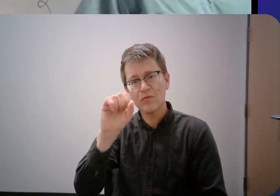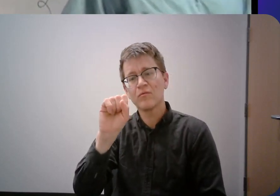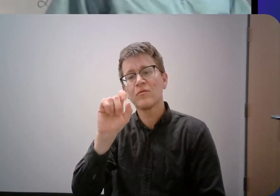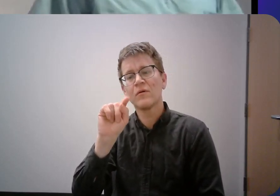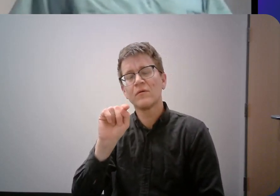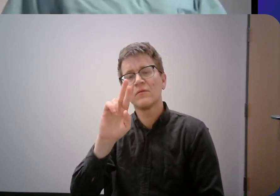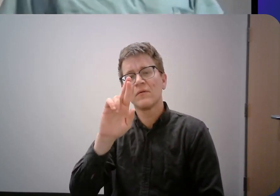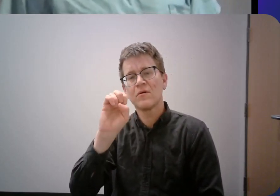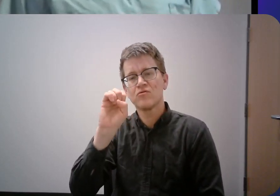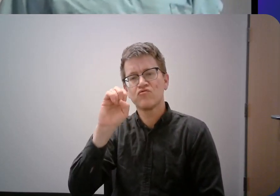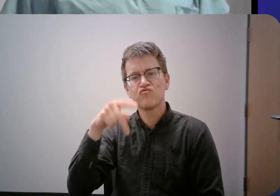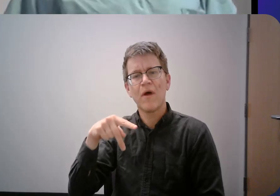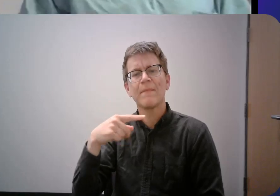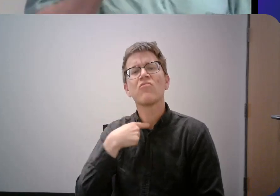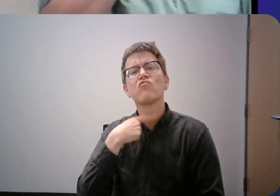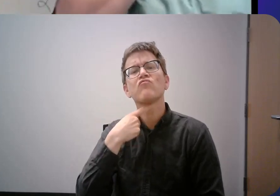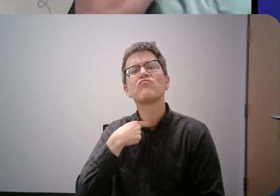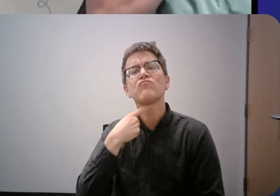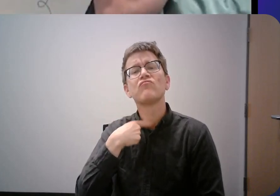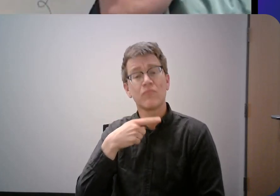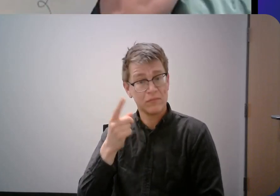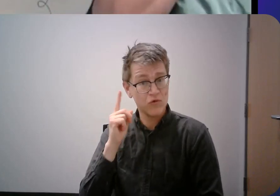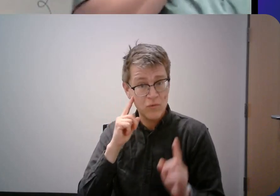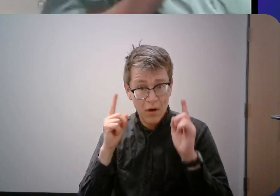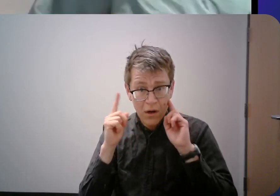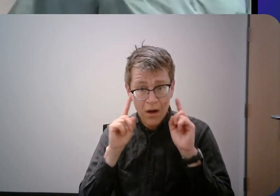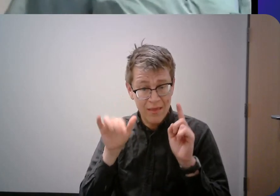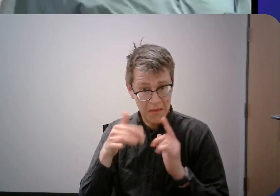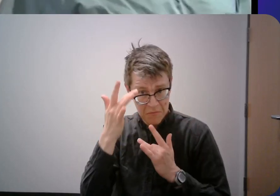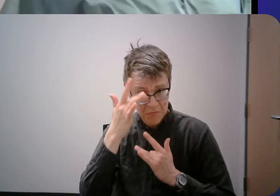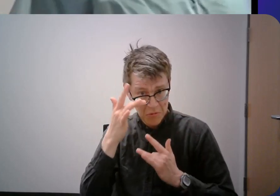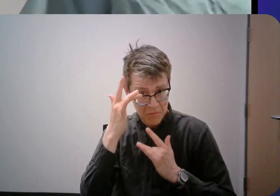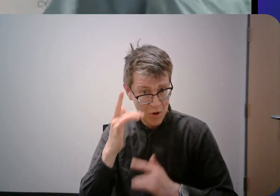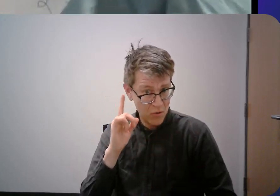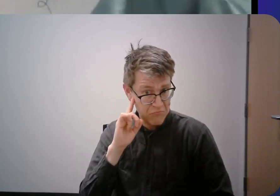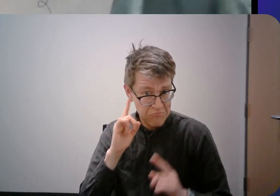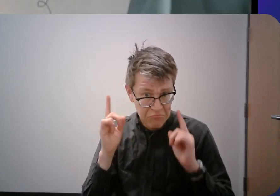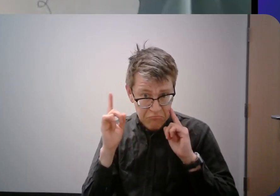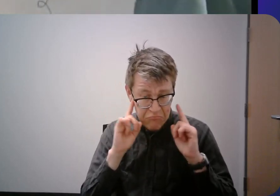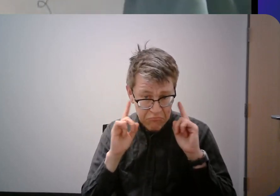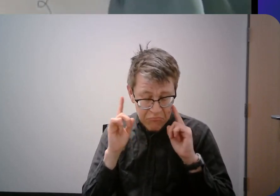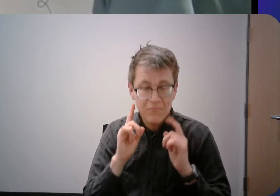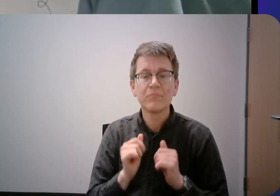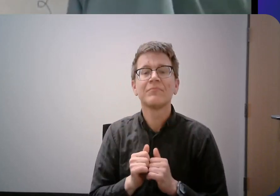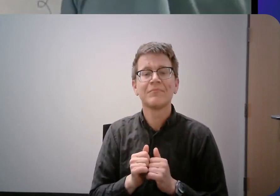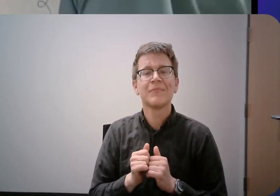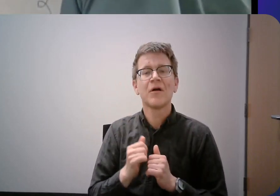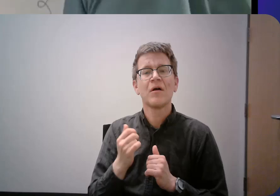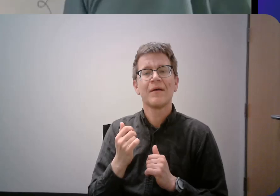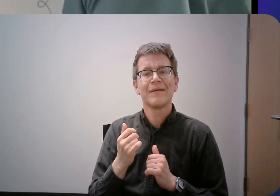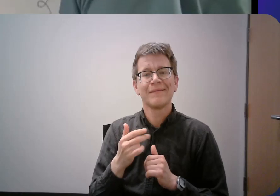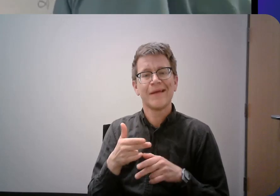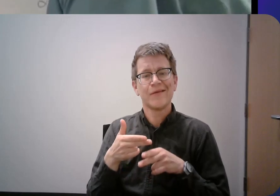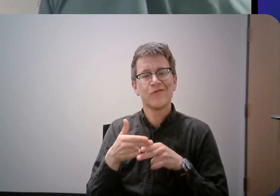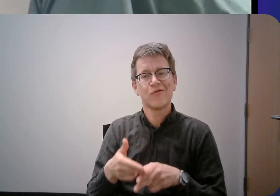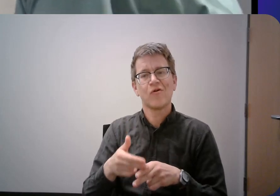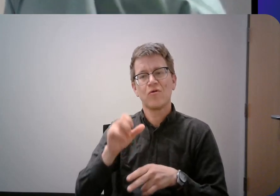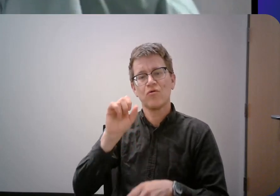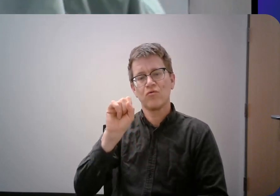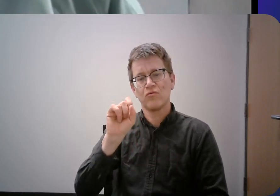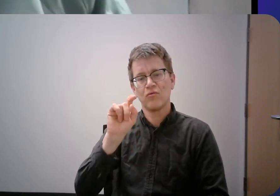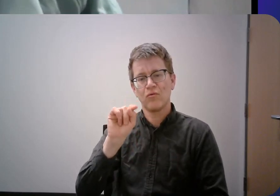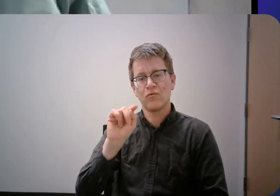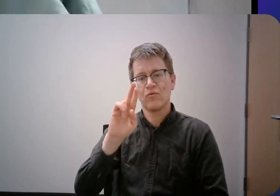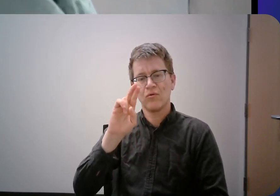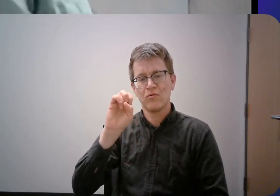Streptococcus, that's its full name. So what can you tell me about streptococcus? It's round shape. It's round-shaped bacteria. So